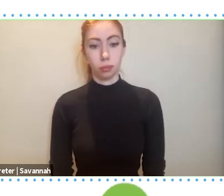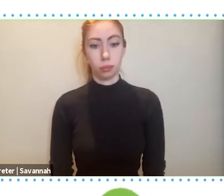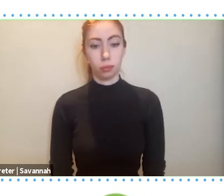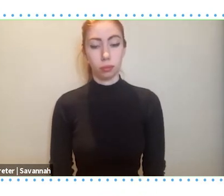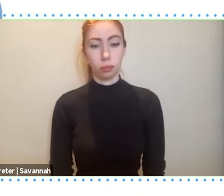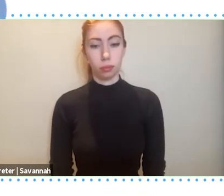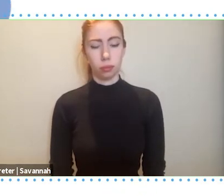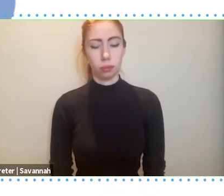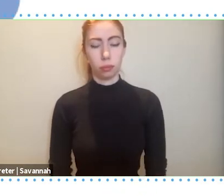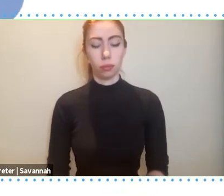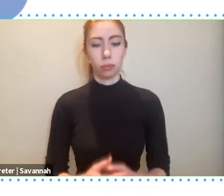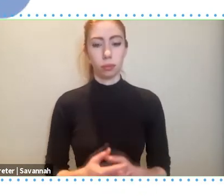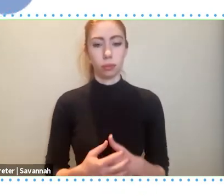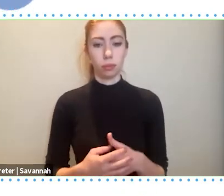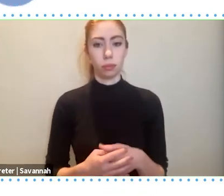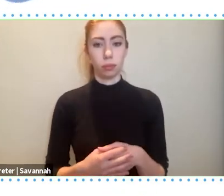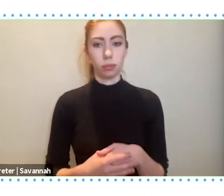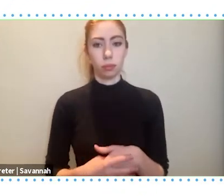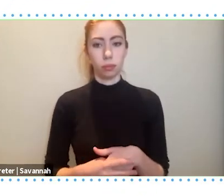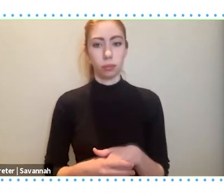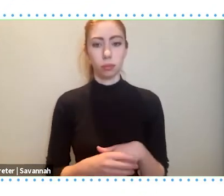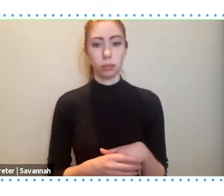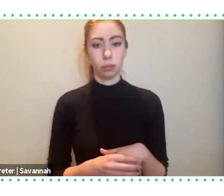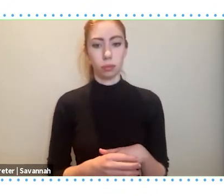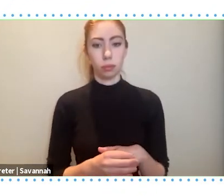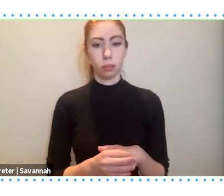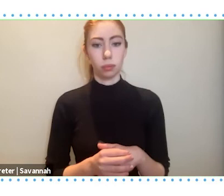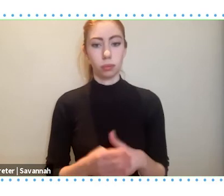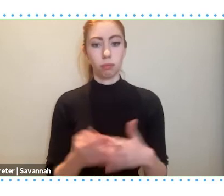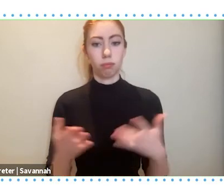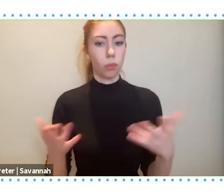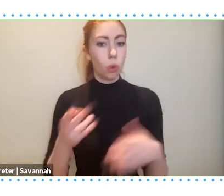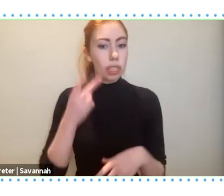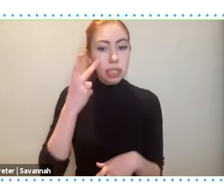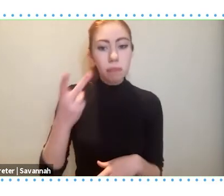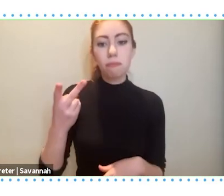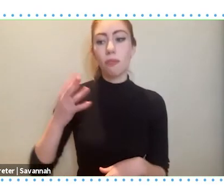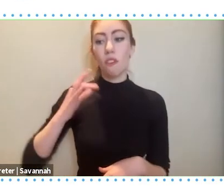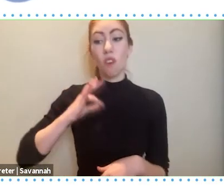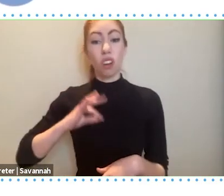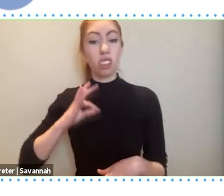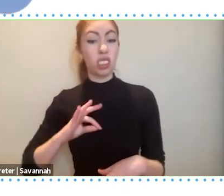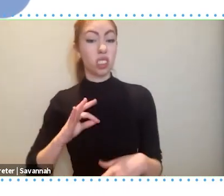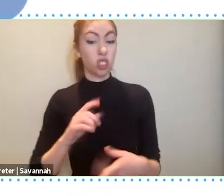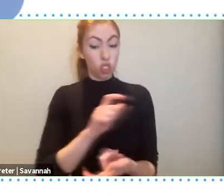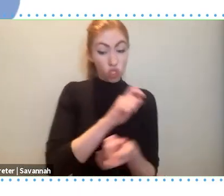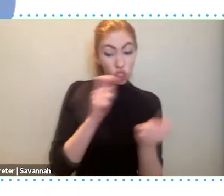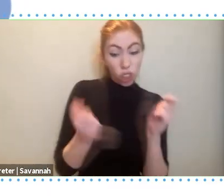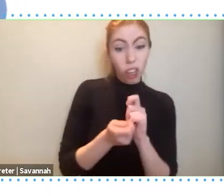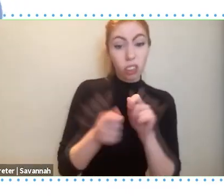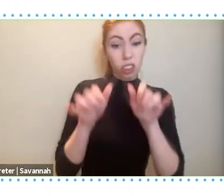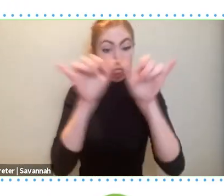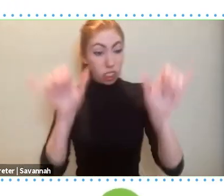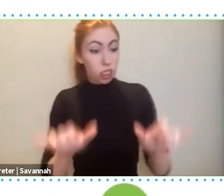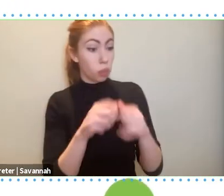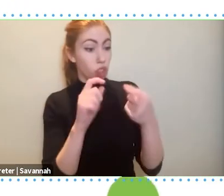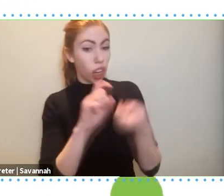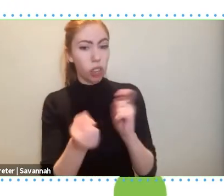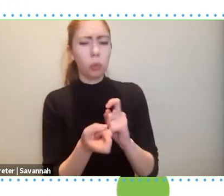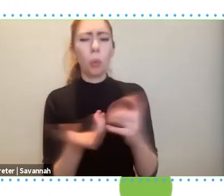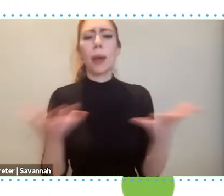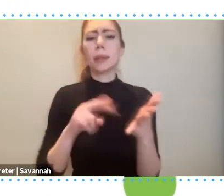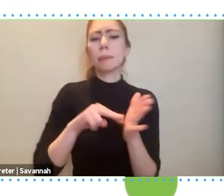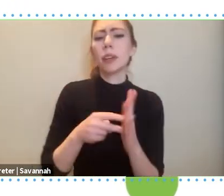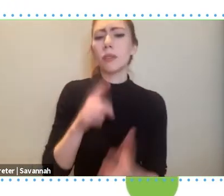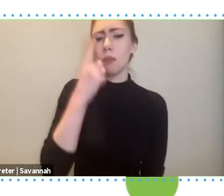sort of turnover, if there's a change in those volunteer leaders, what does that mean for organizations? So what if we get this wrong? What